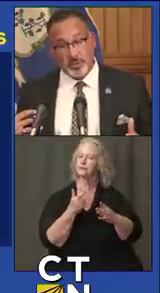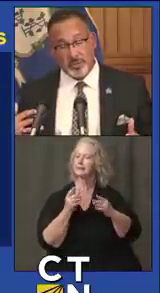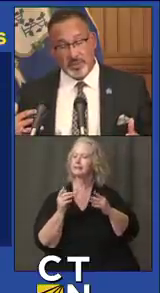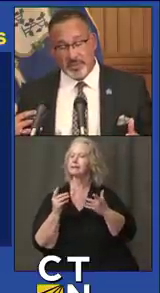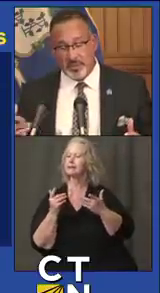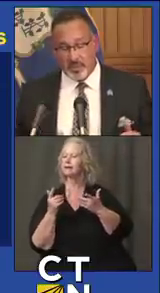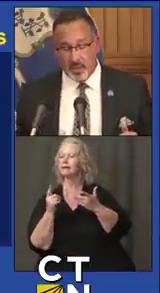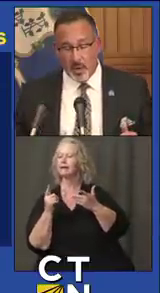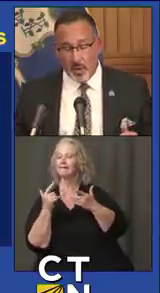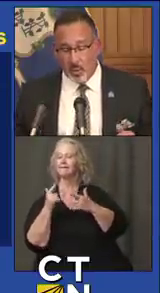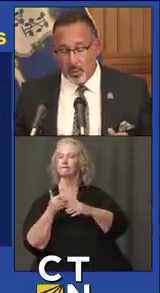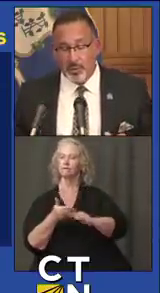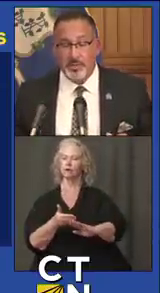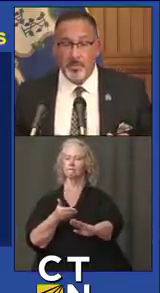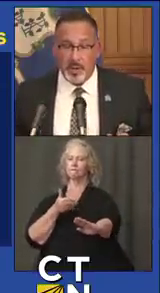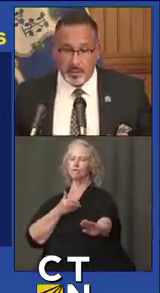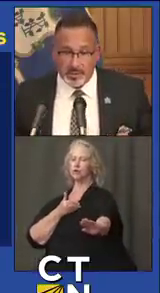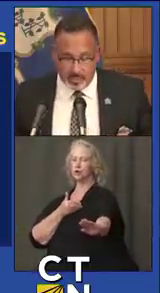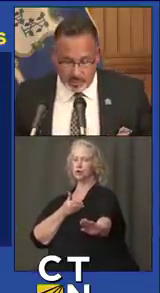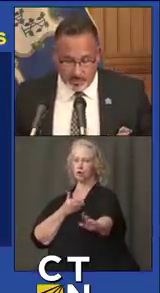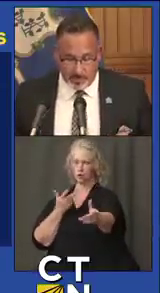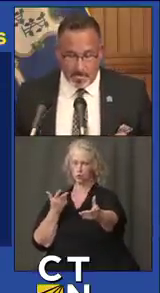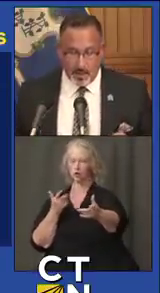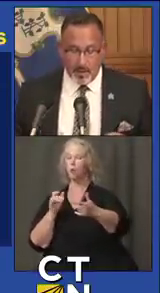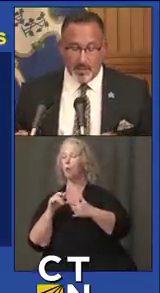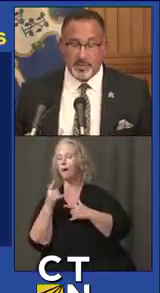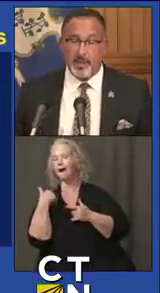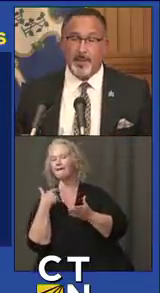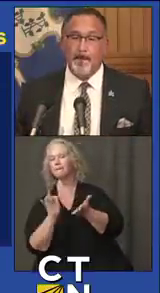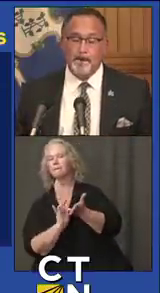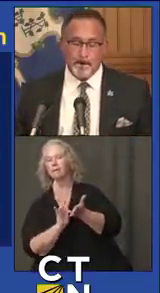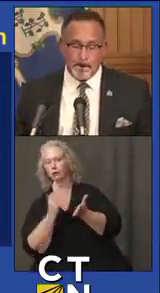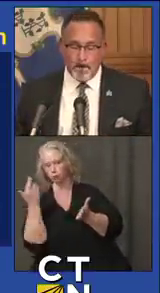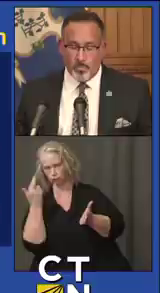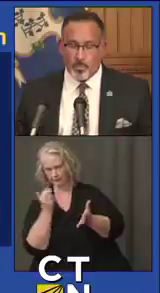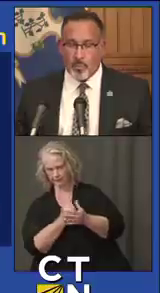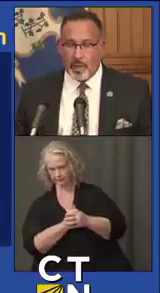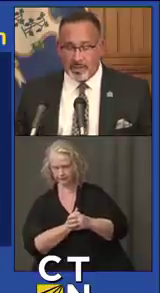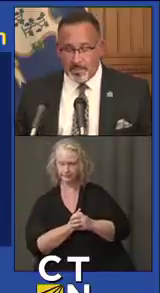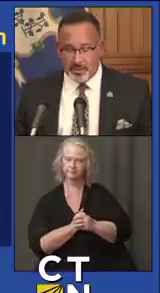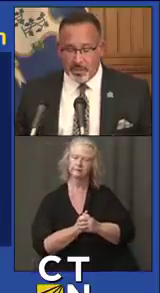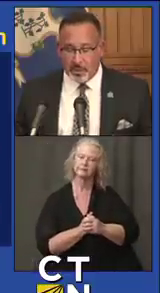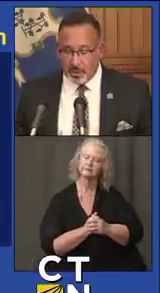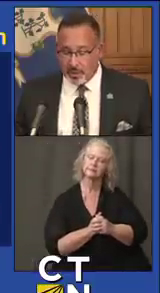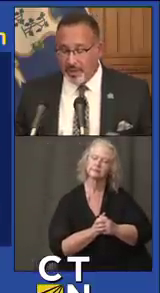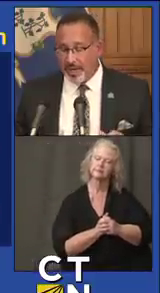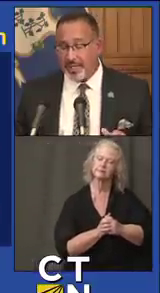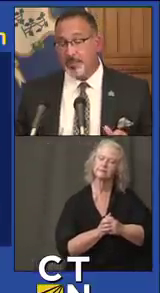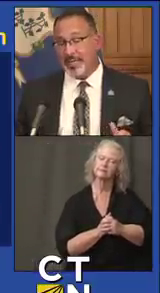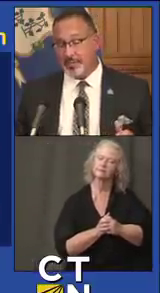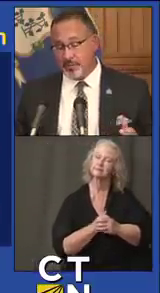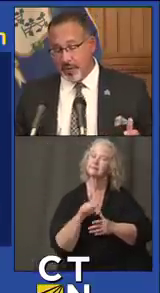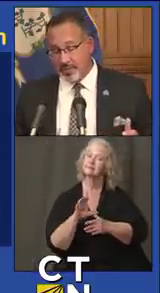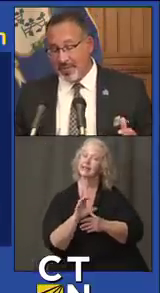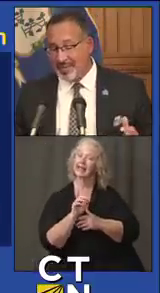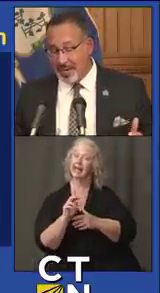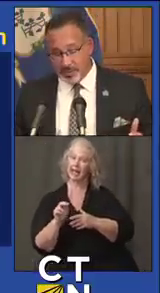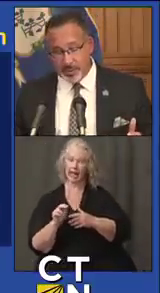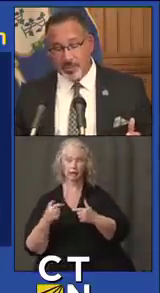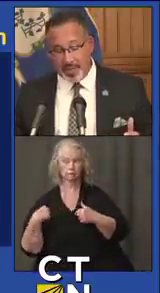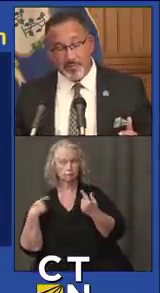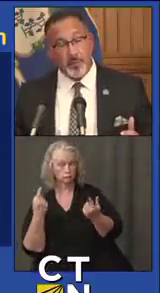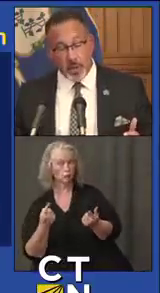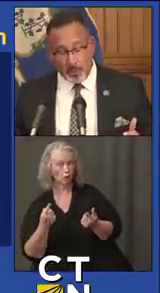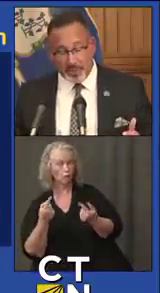additional social distancing or where there is a medical exemption. Next slide. As I mentioned earlier, Connecticut's positive trends allow